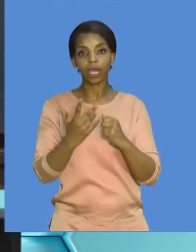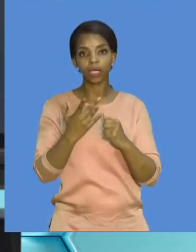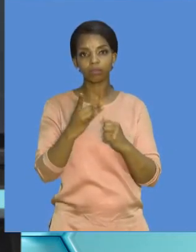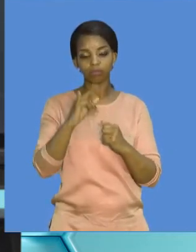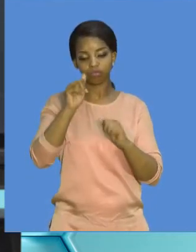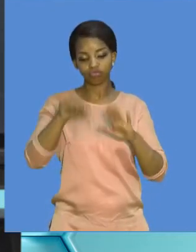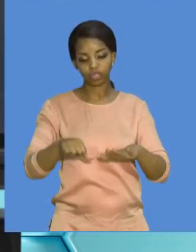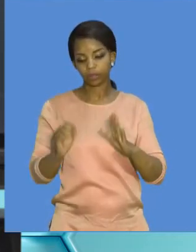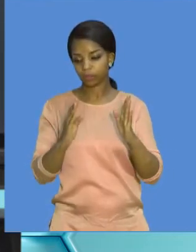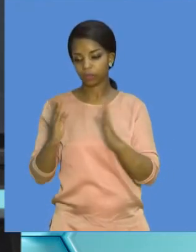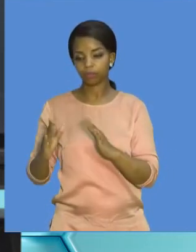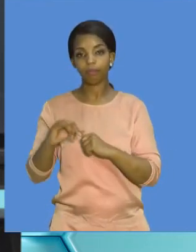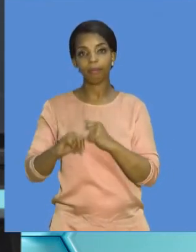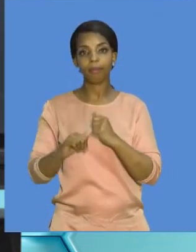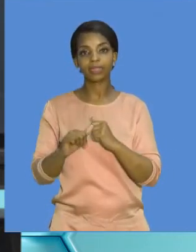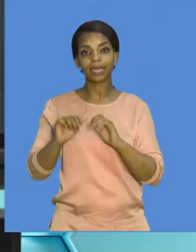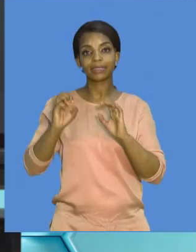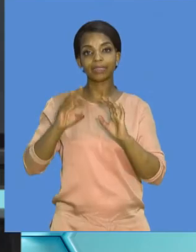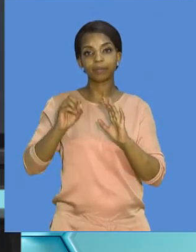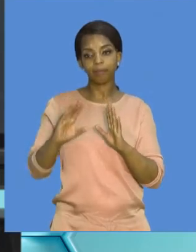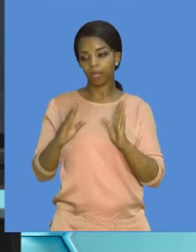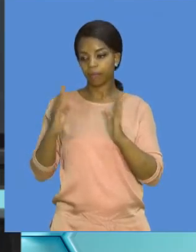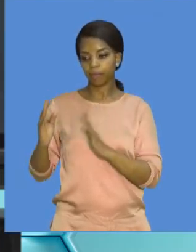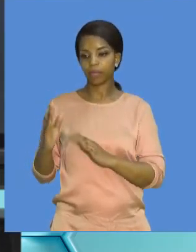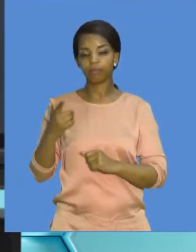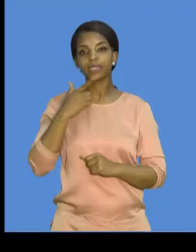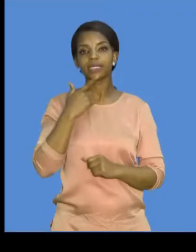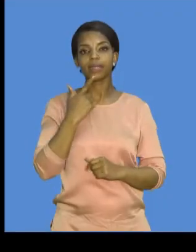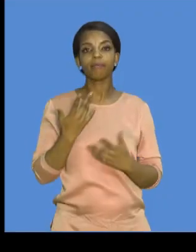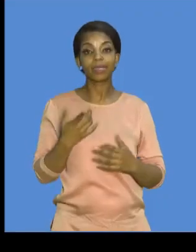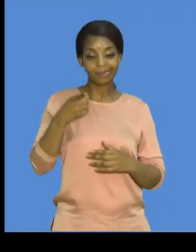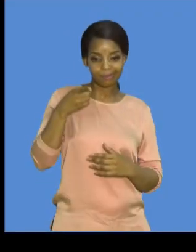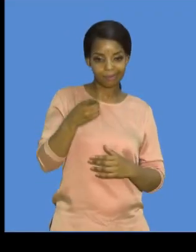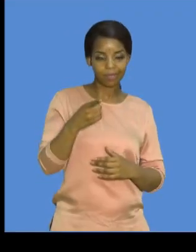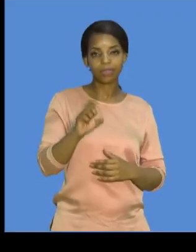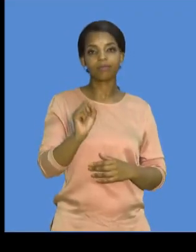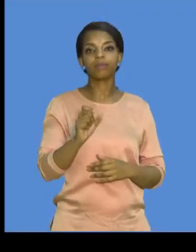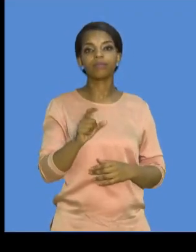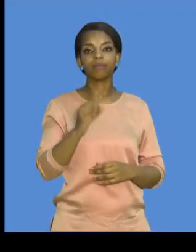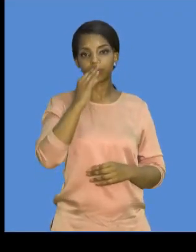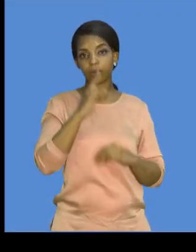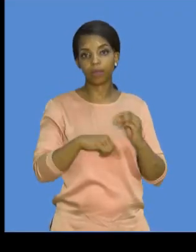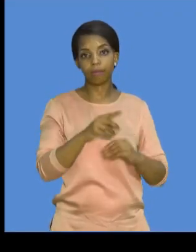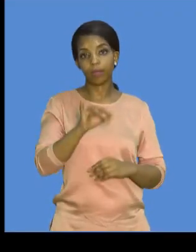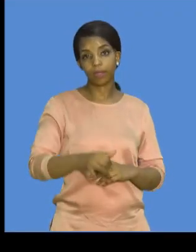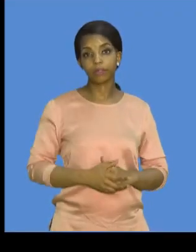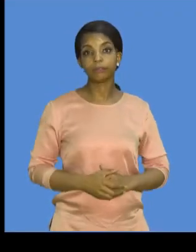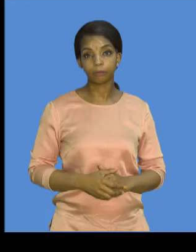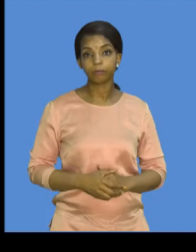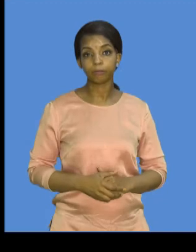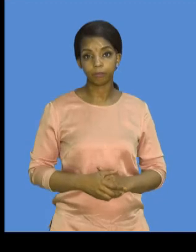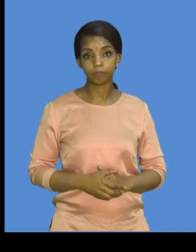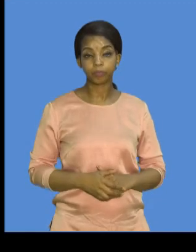of September, and then December, like that. So that will be what we are talking about. And then lastly, I